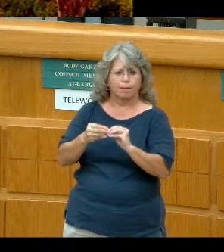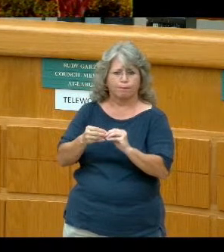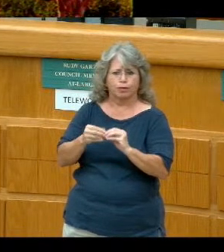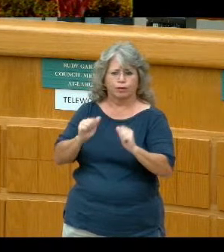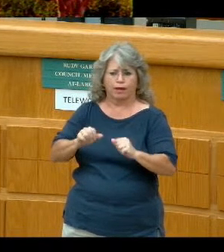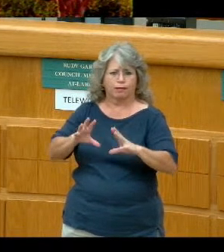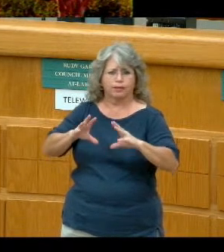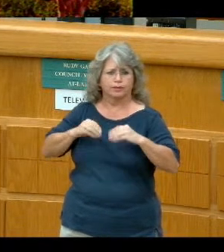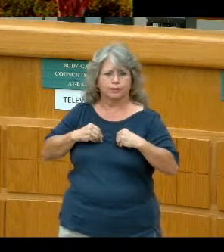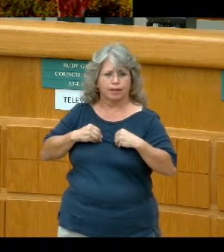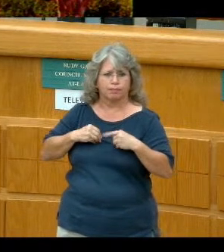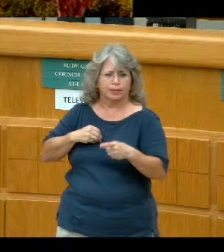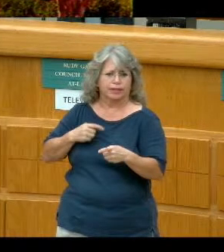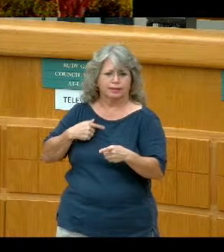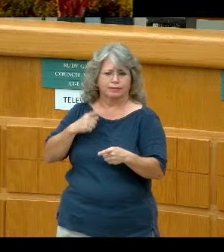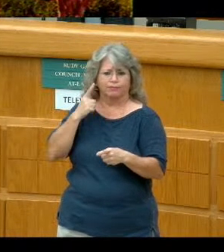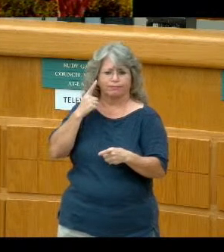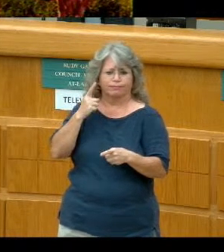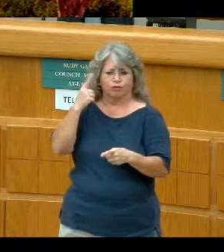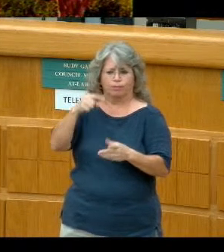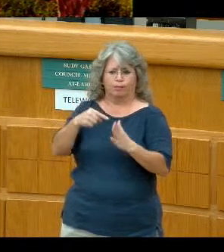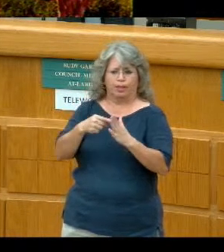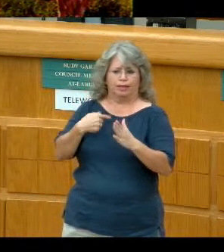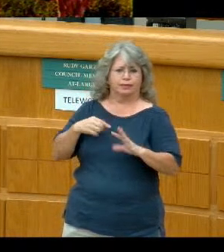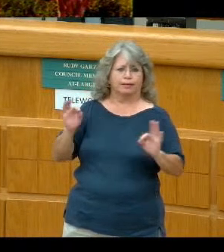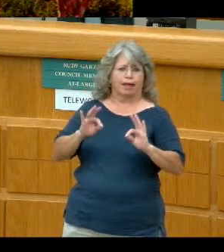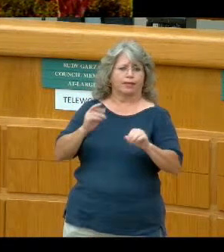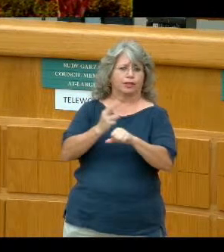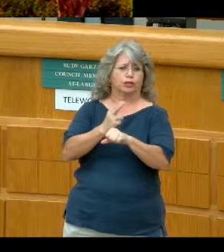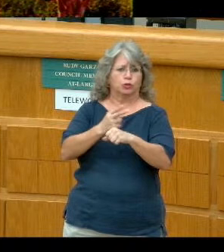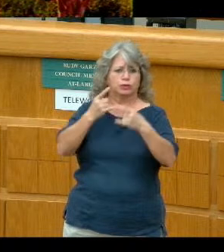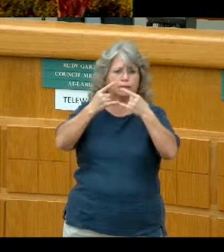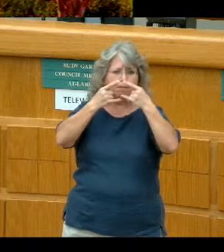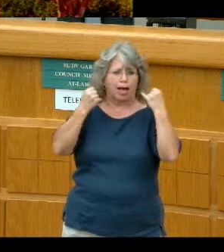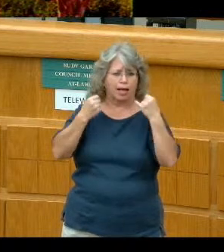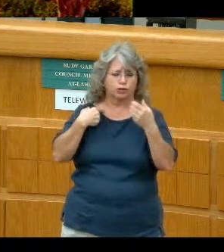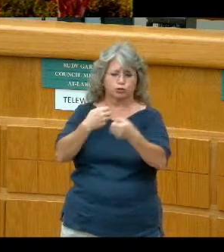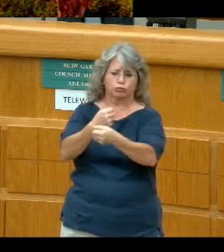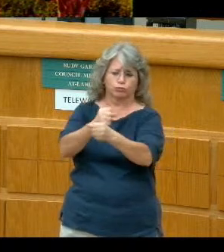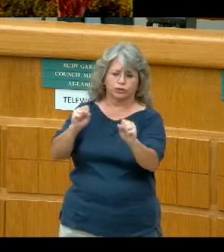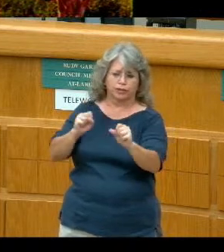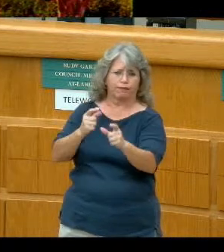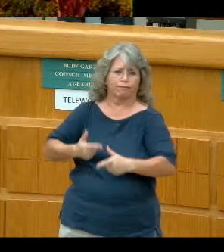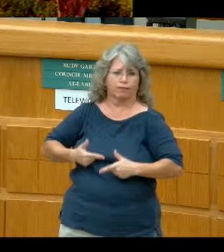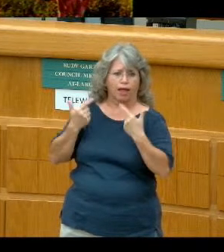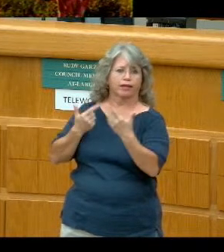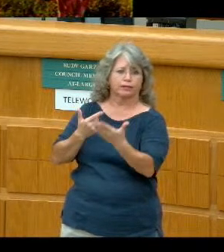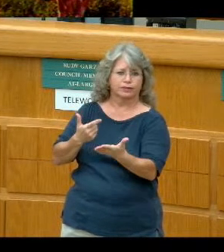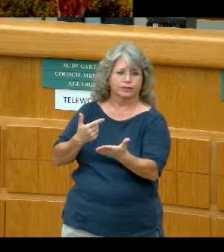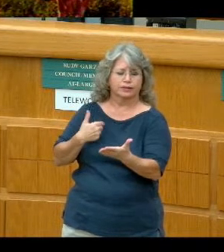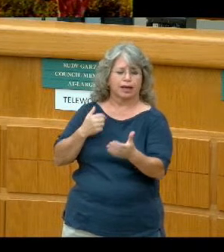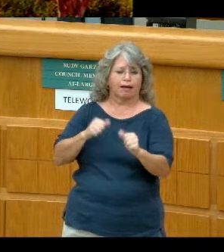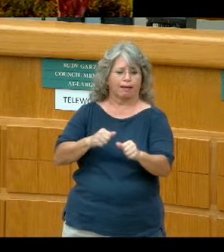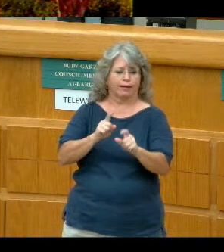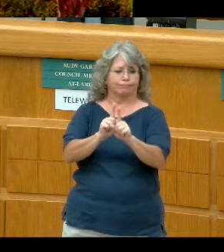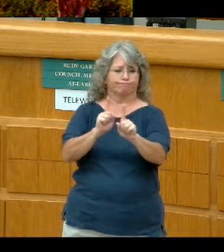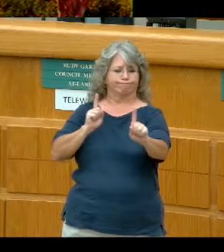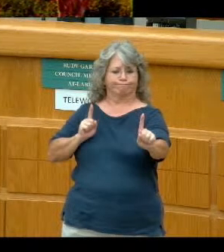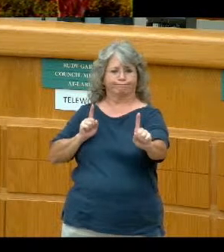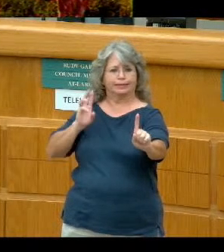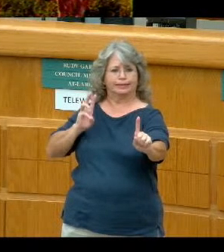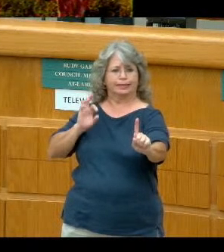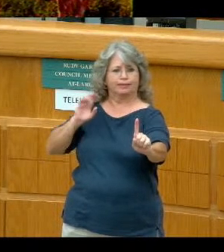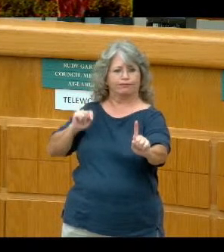the sacrifice, the minor sacrifice of wearing a mask. It's not that big of a deal, staying 6 feet